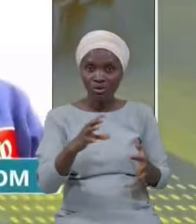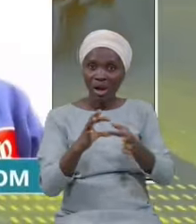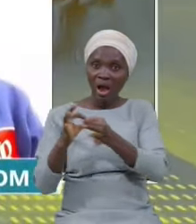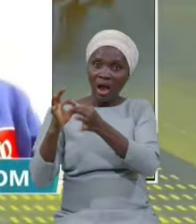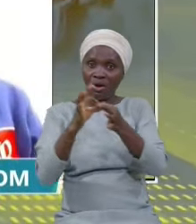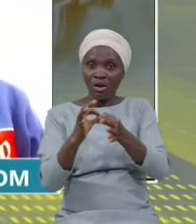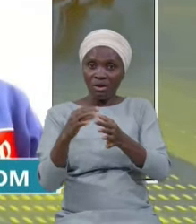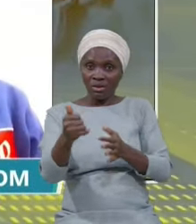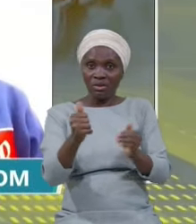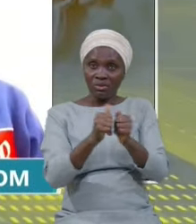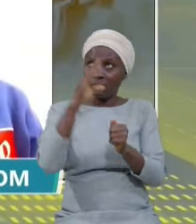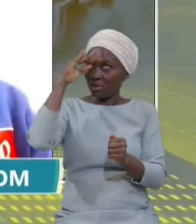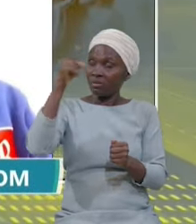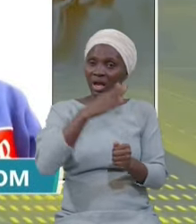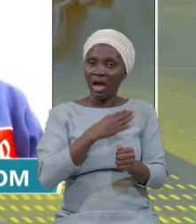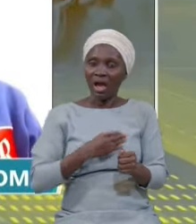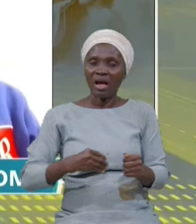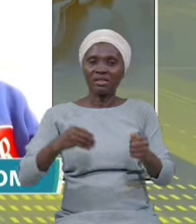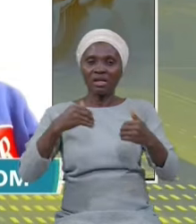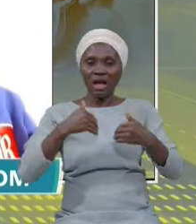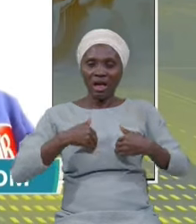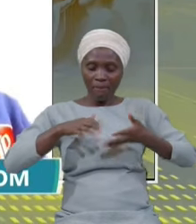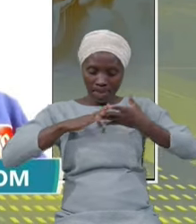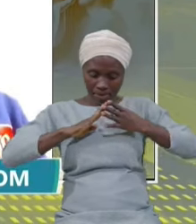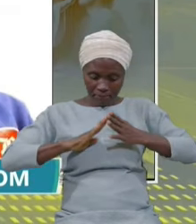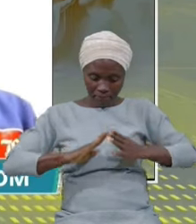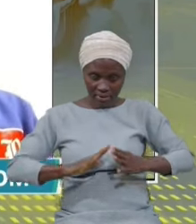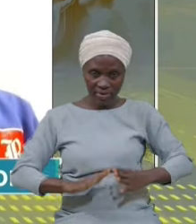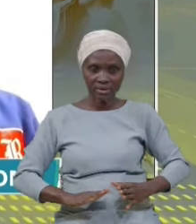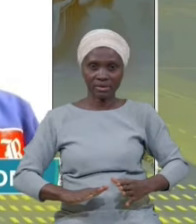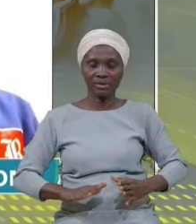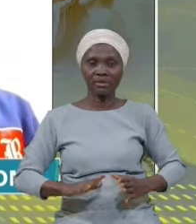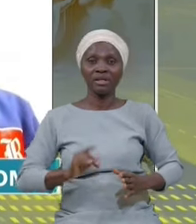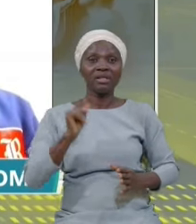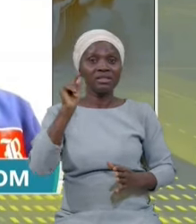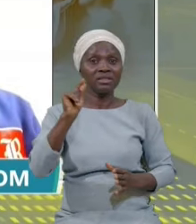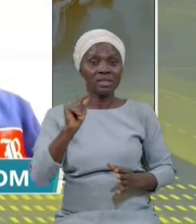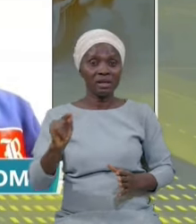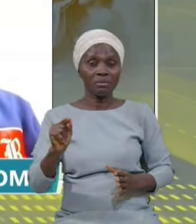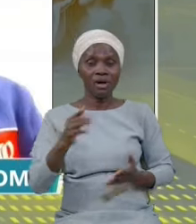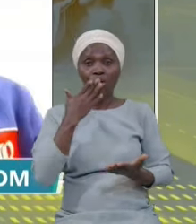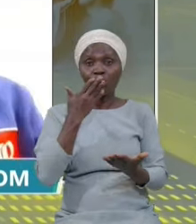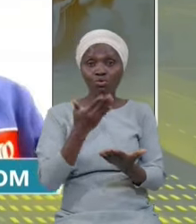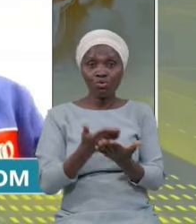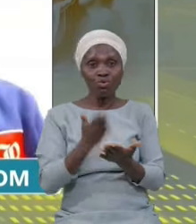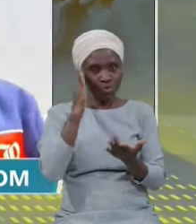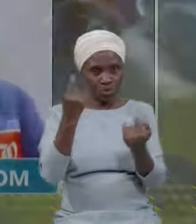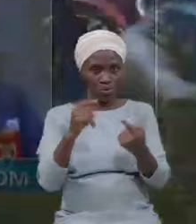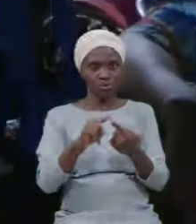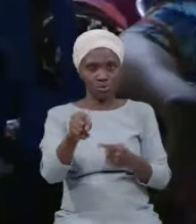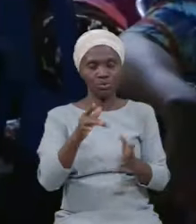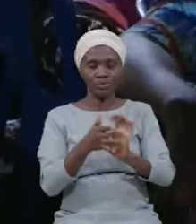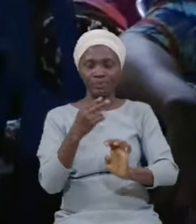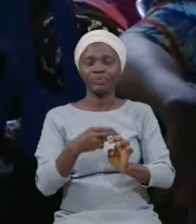peace. Thereby good shall come unto thee. Good